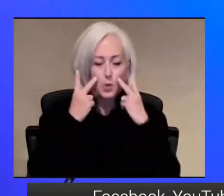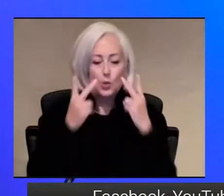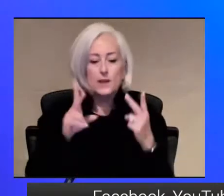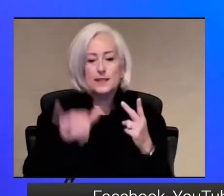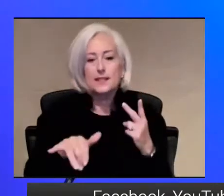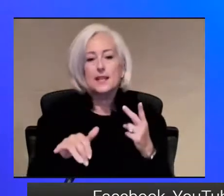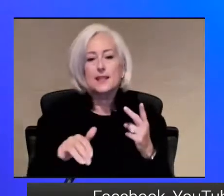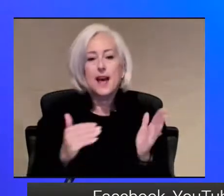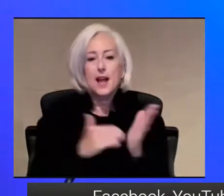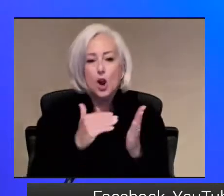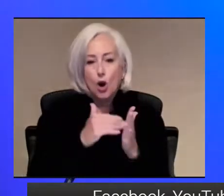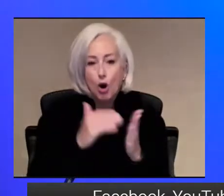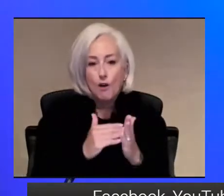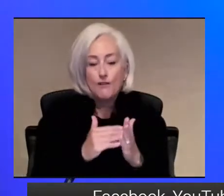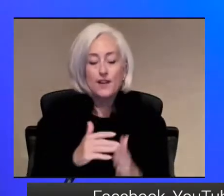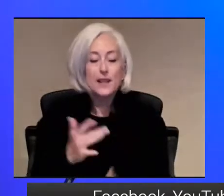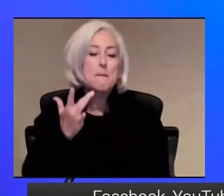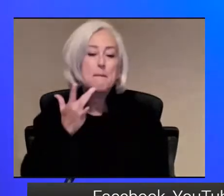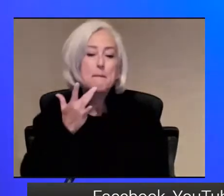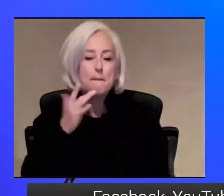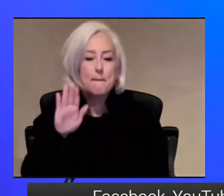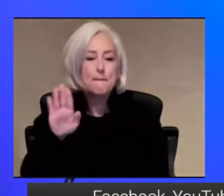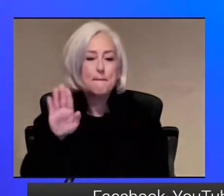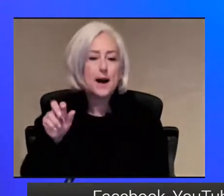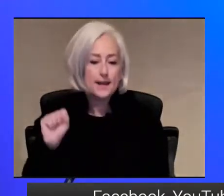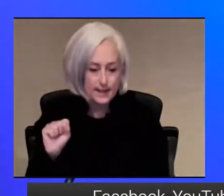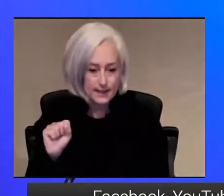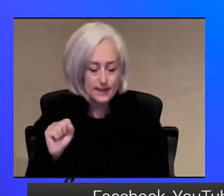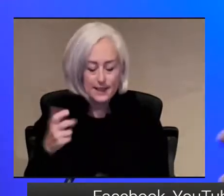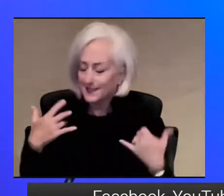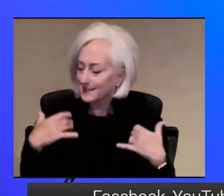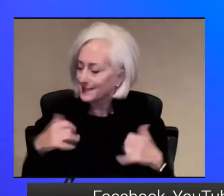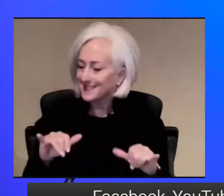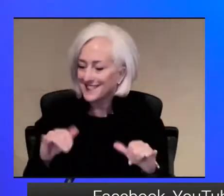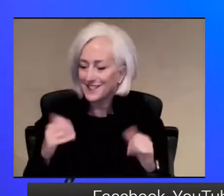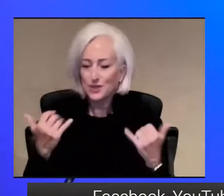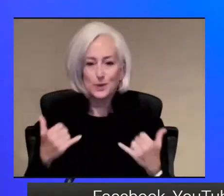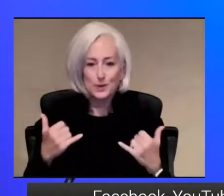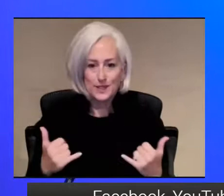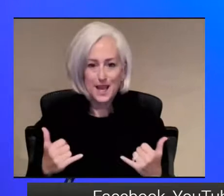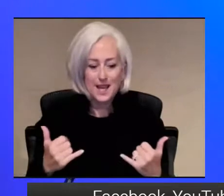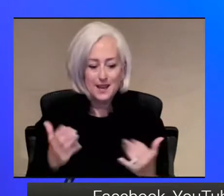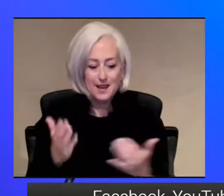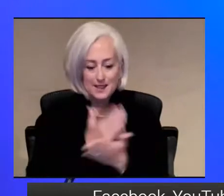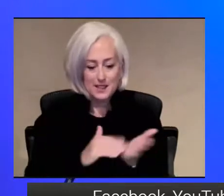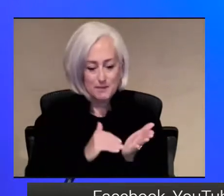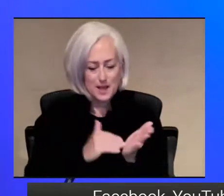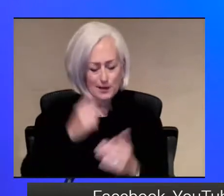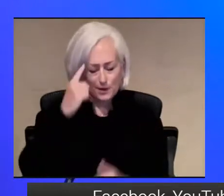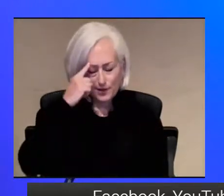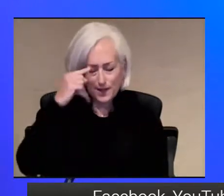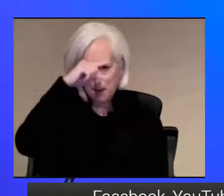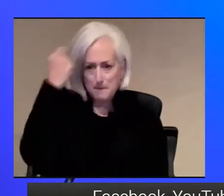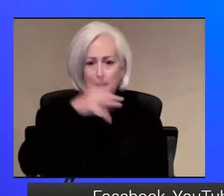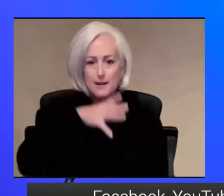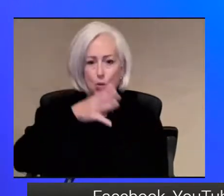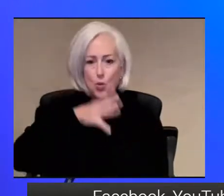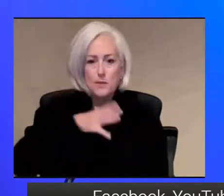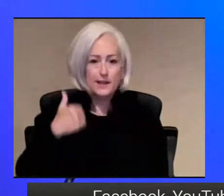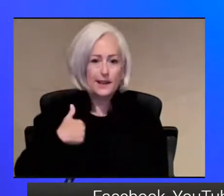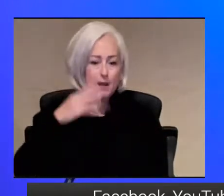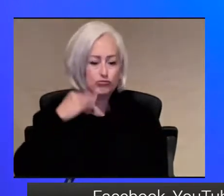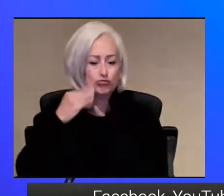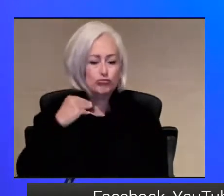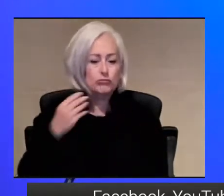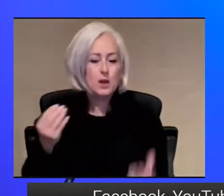in modern day history, there are still some providers that believe that Black women can endure more pain than any other race. And that